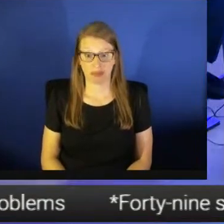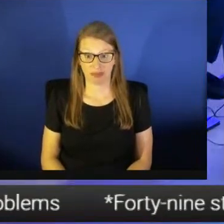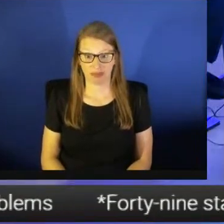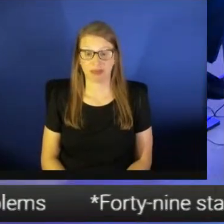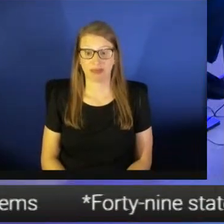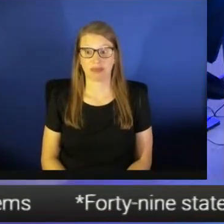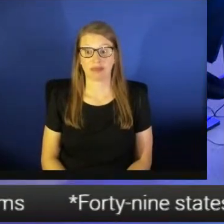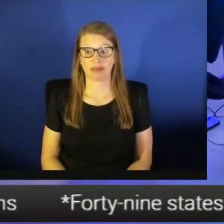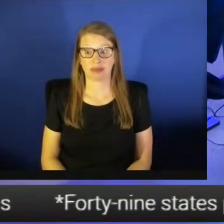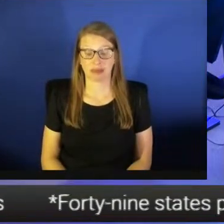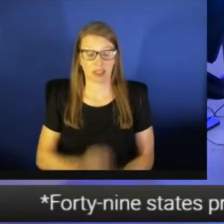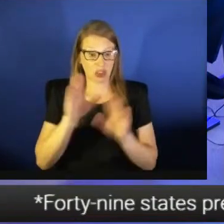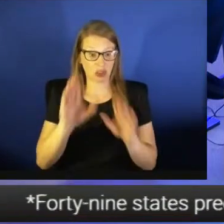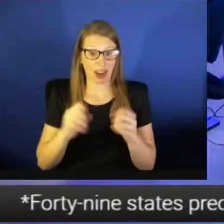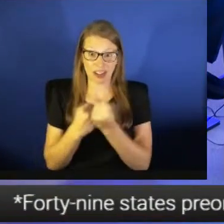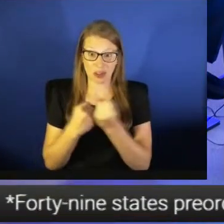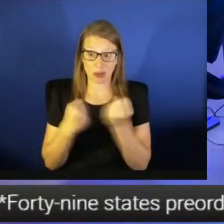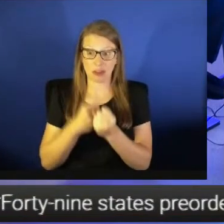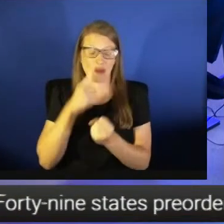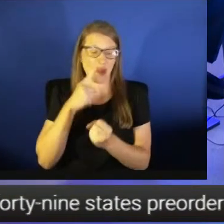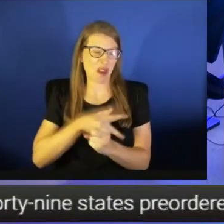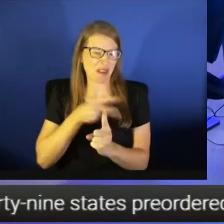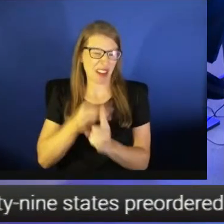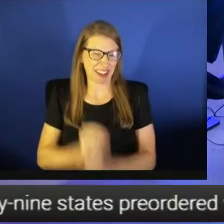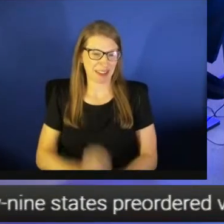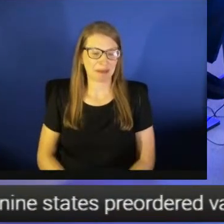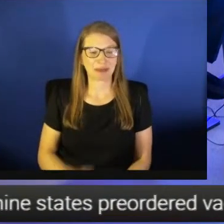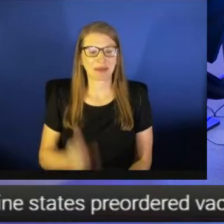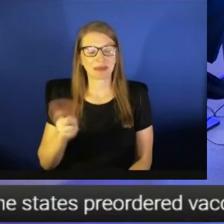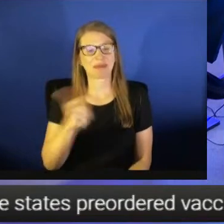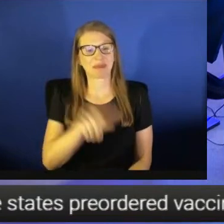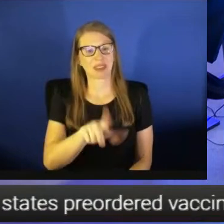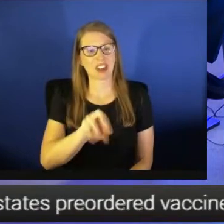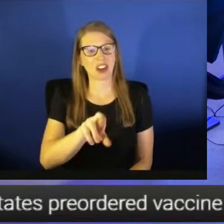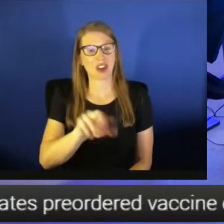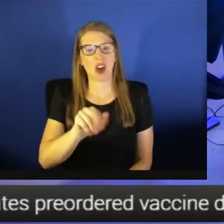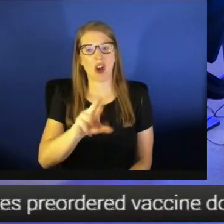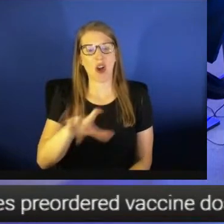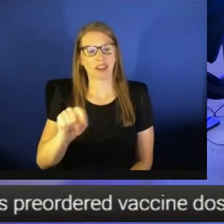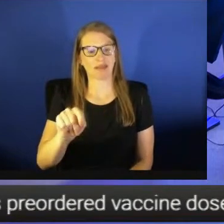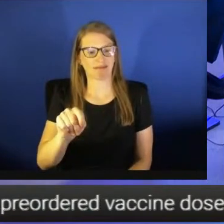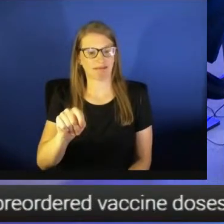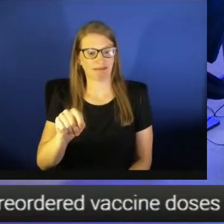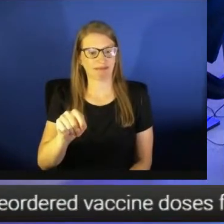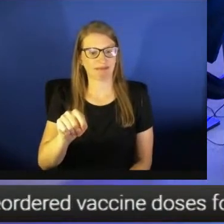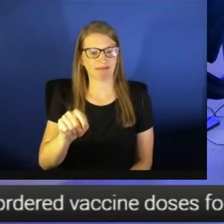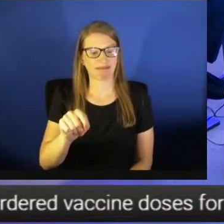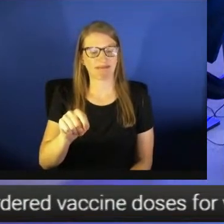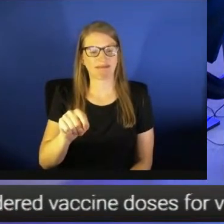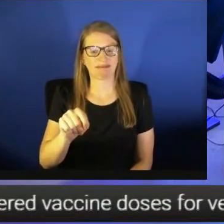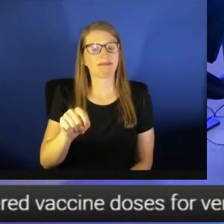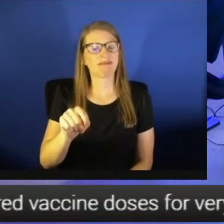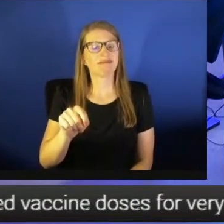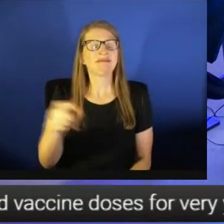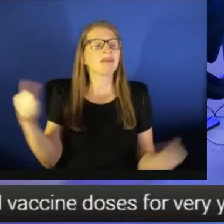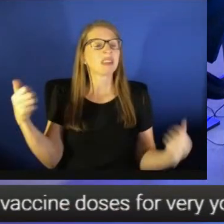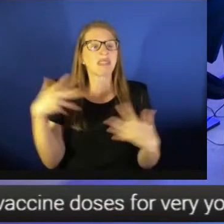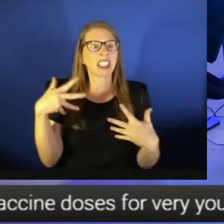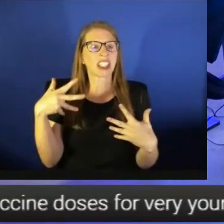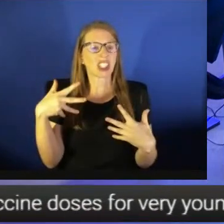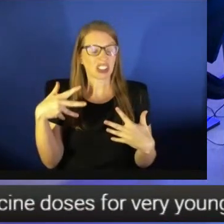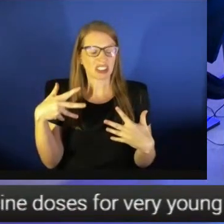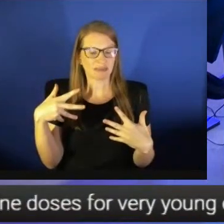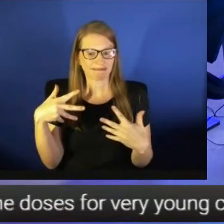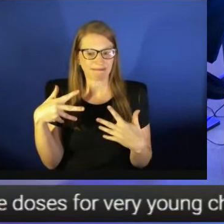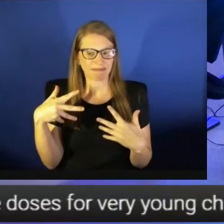for the vaccine to hear that from you. Dr. Ault, let's talk about that fear factor. What are the concerns that people have as far as side